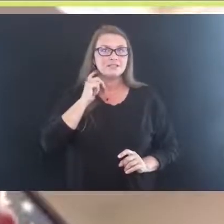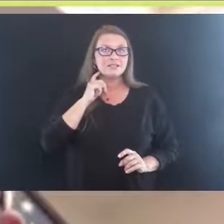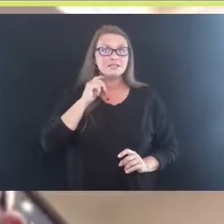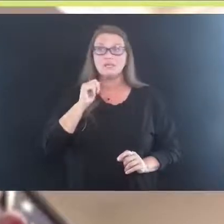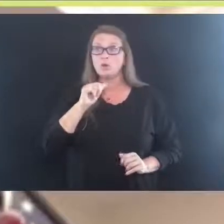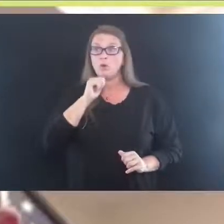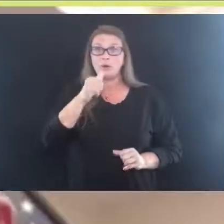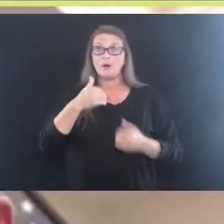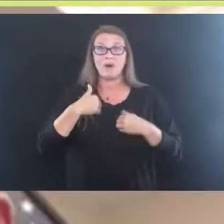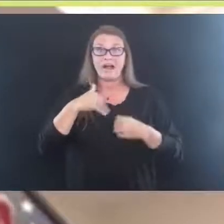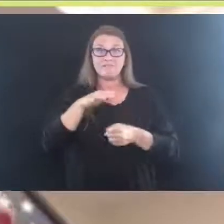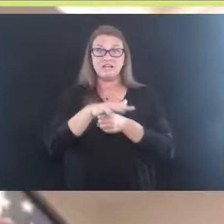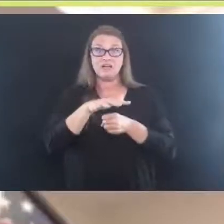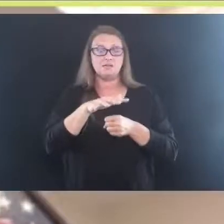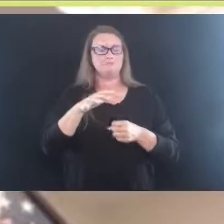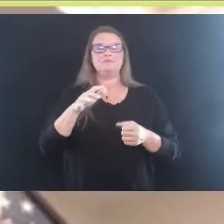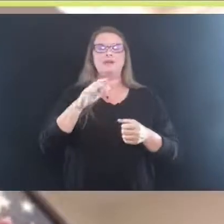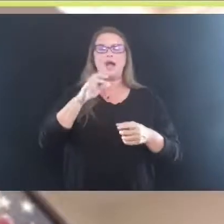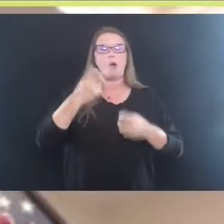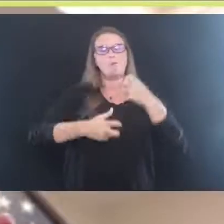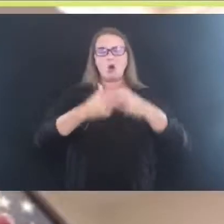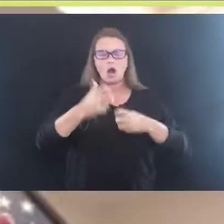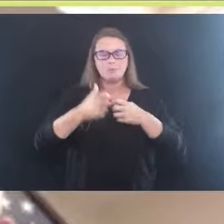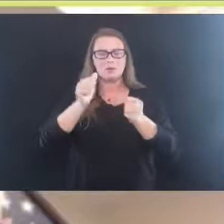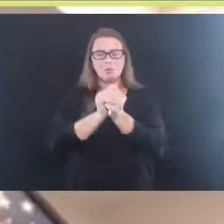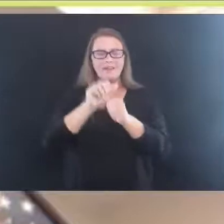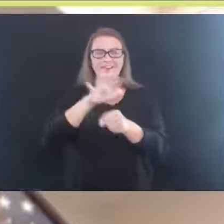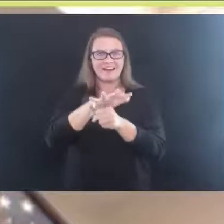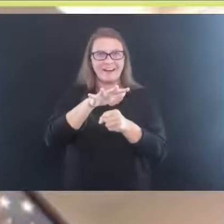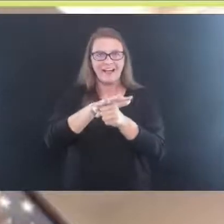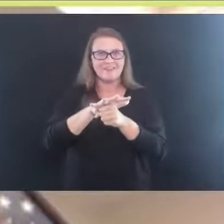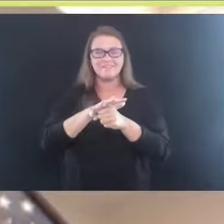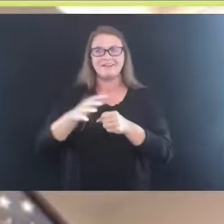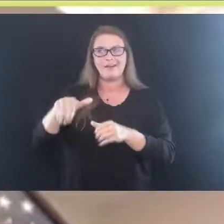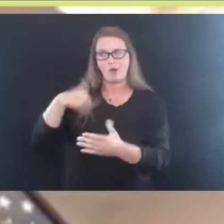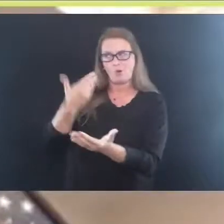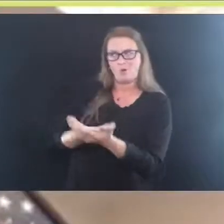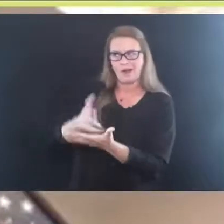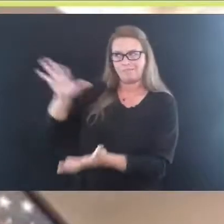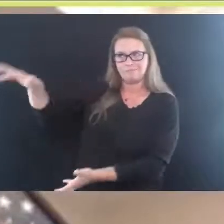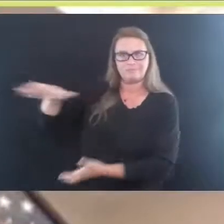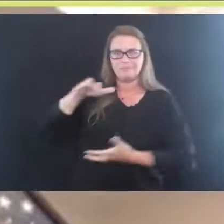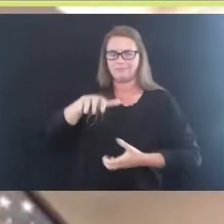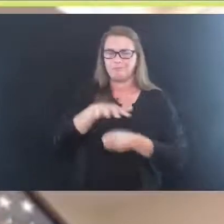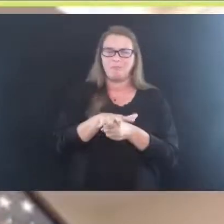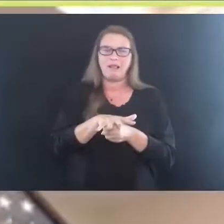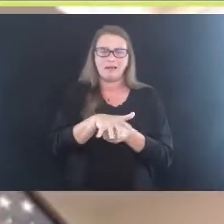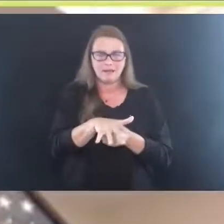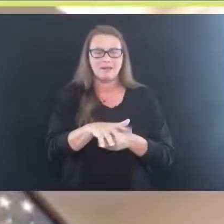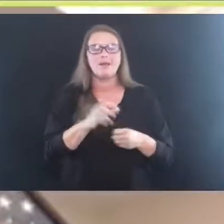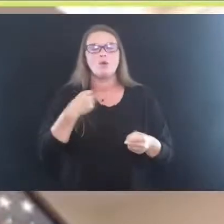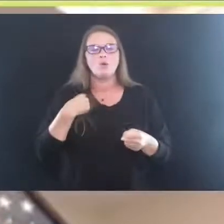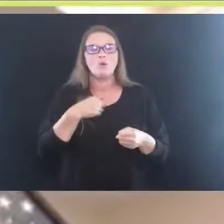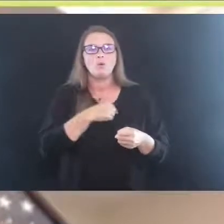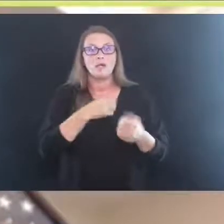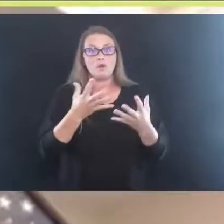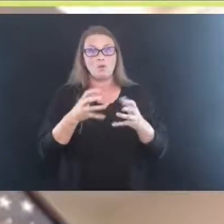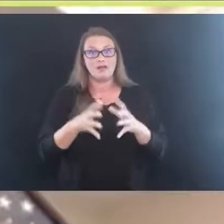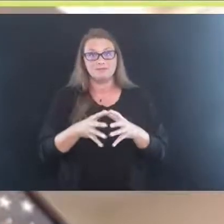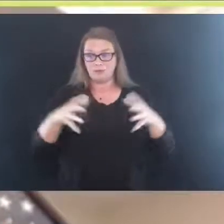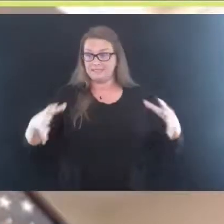supply chain issue. Again, reinforce what the governor's tasked us to do is to expand and